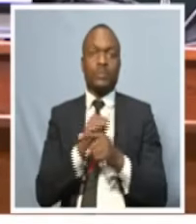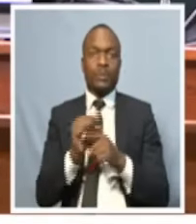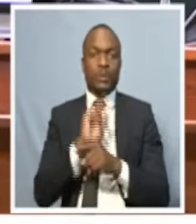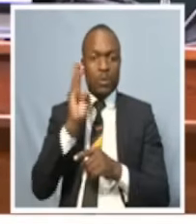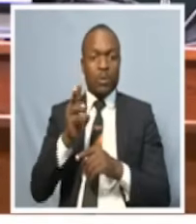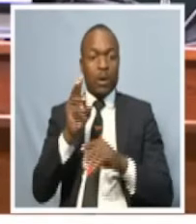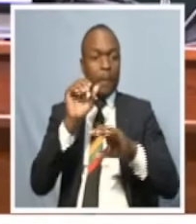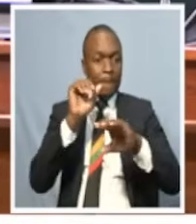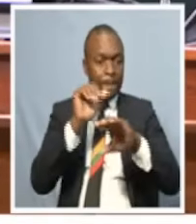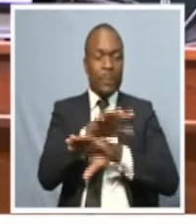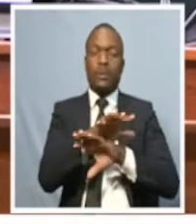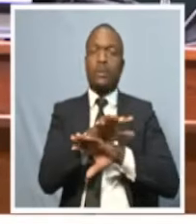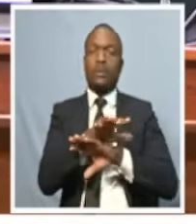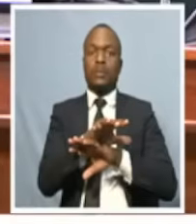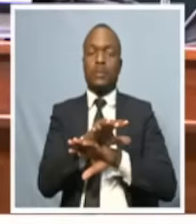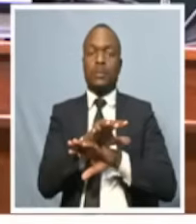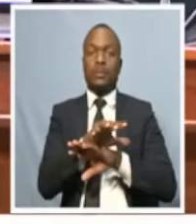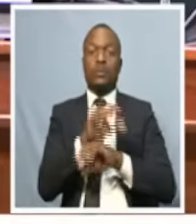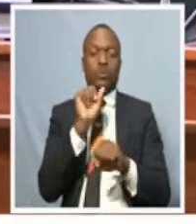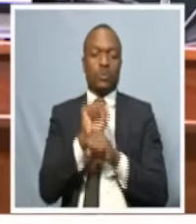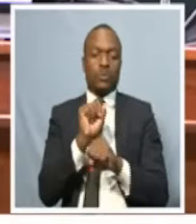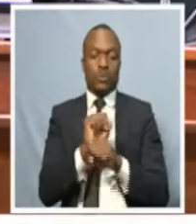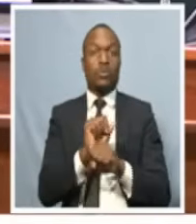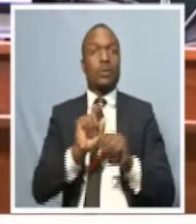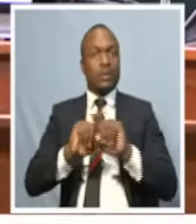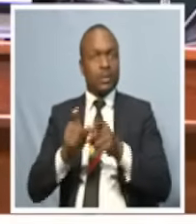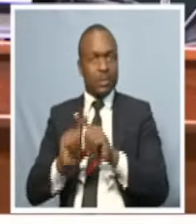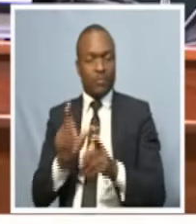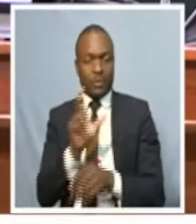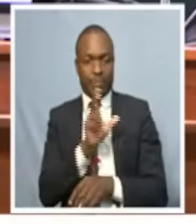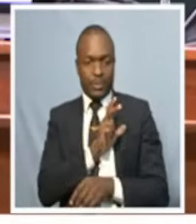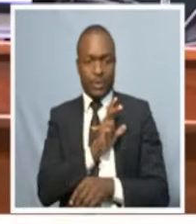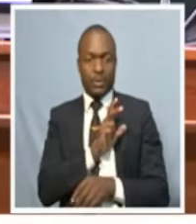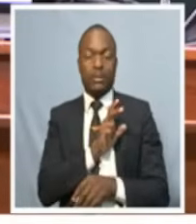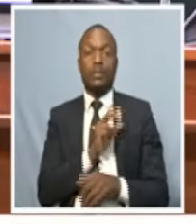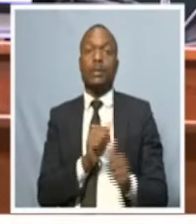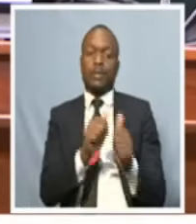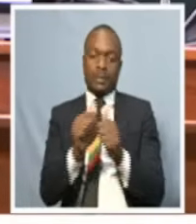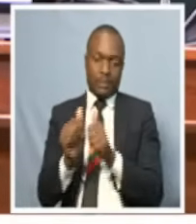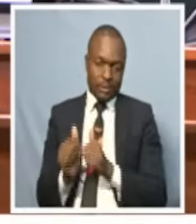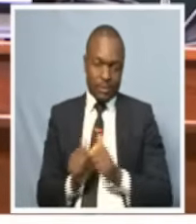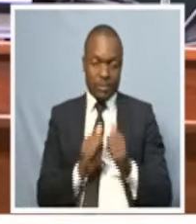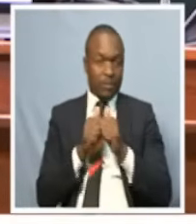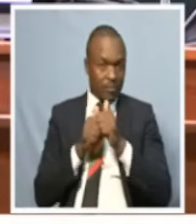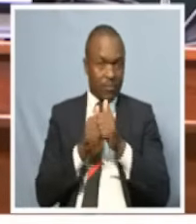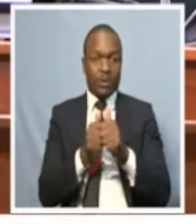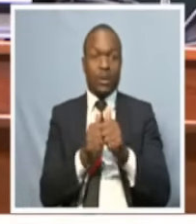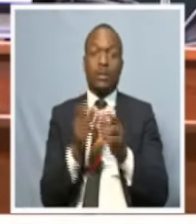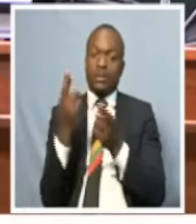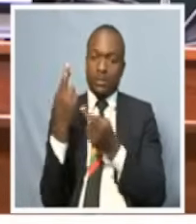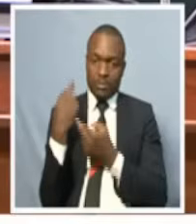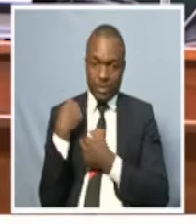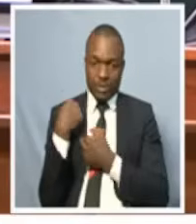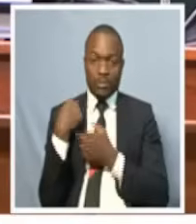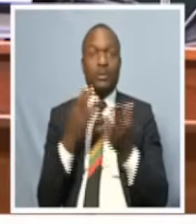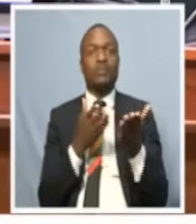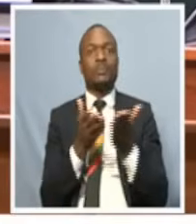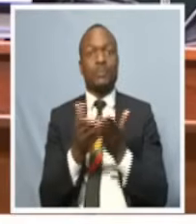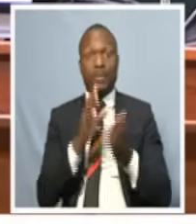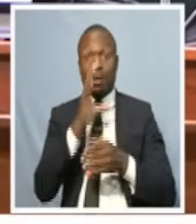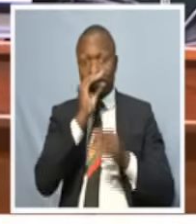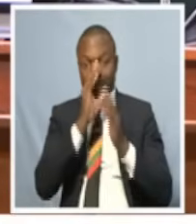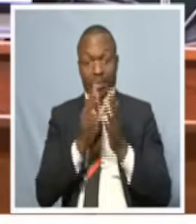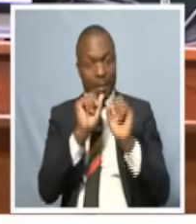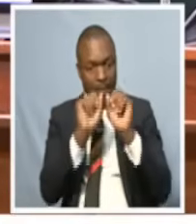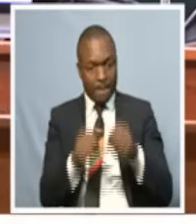perform core policing functions in line with the mandate of the service. Madam Speaker,